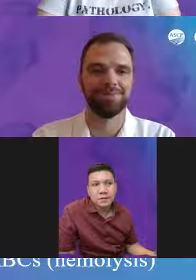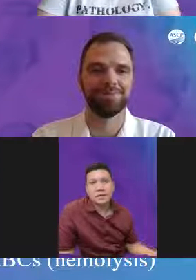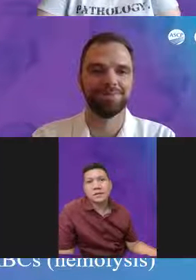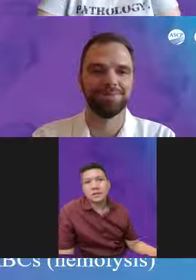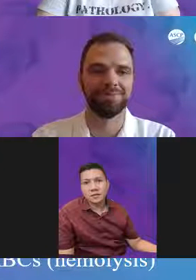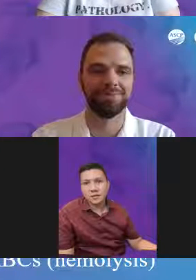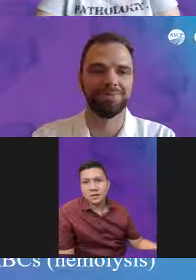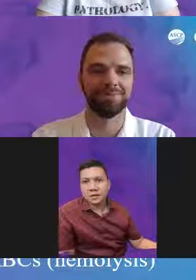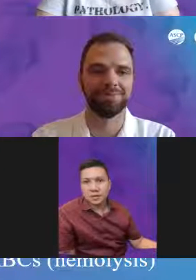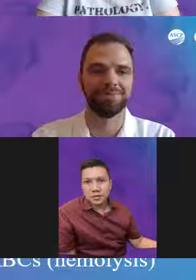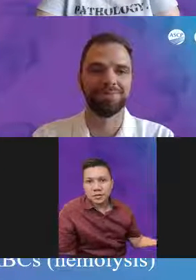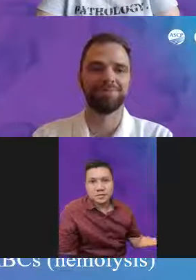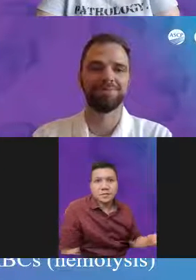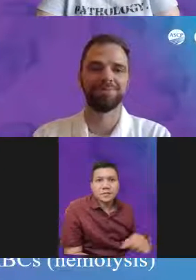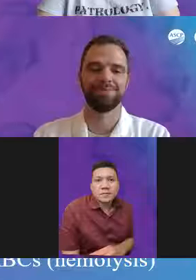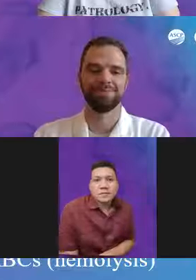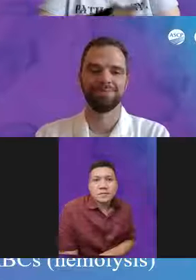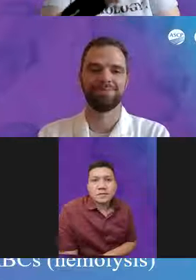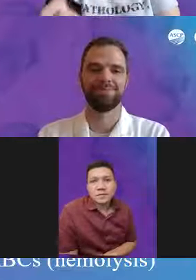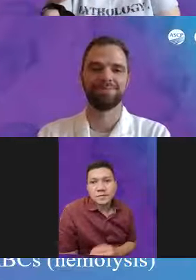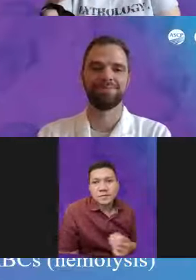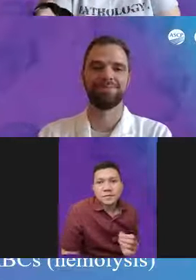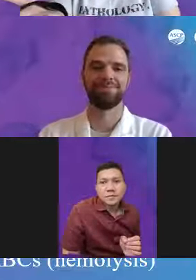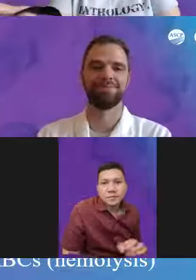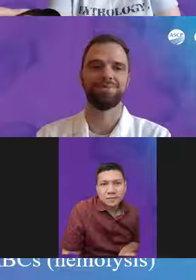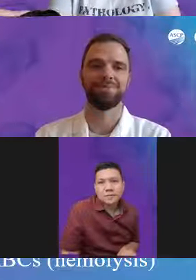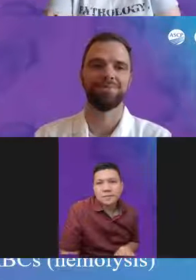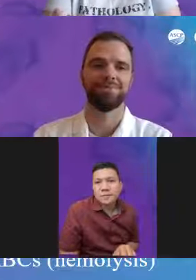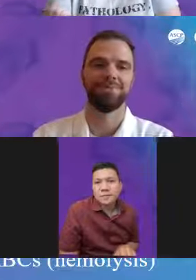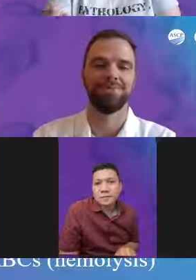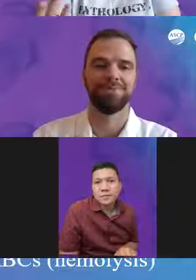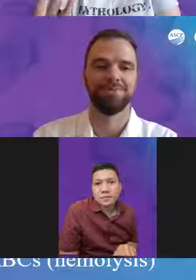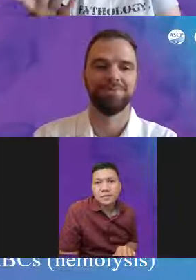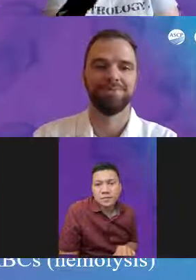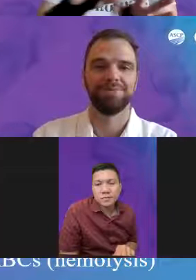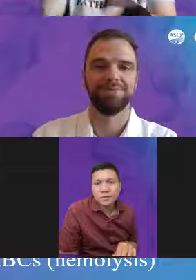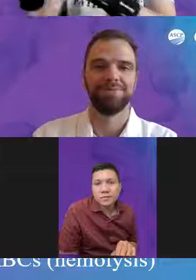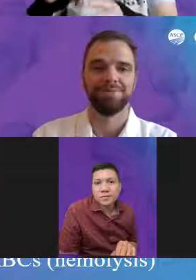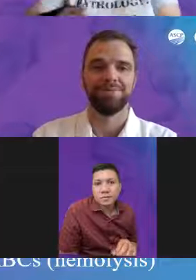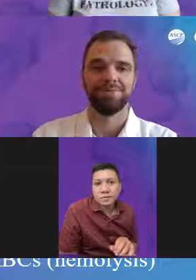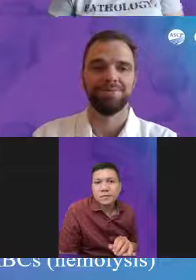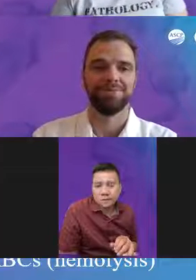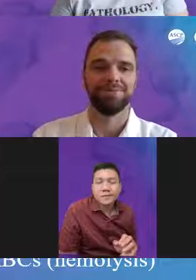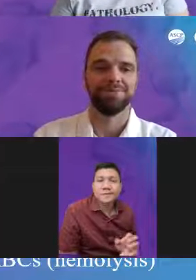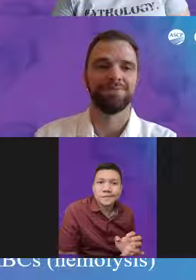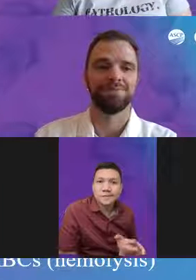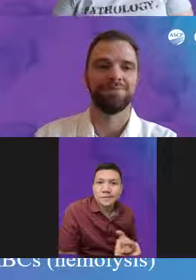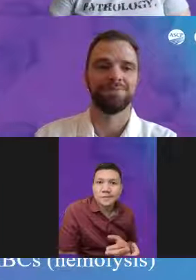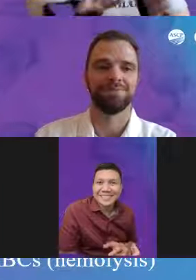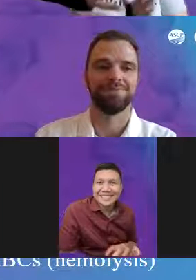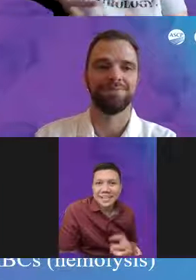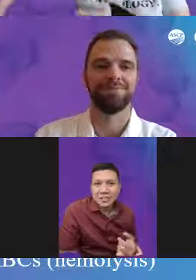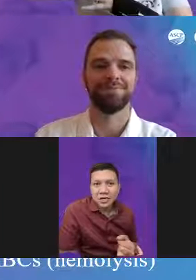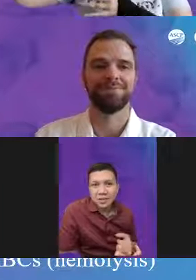used to be where, when we were talking about leukemias, which can affect the red cell line, right? Because it can push, as you were